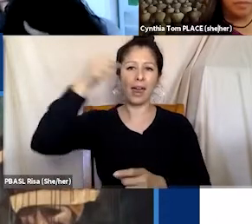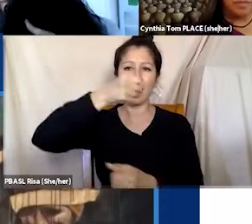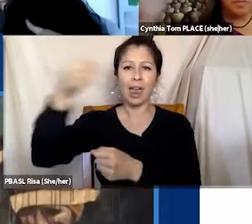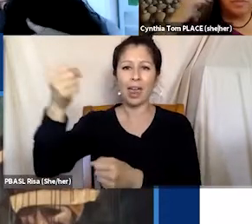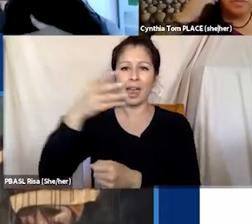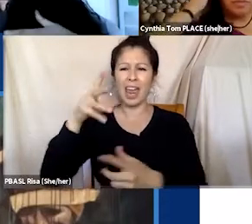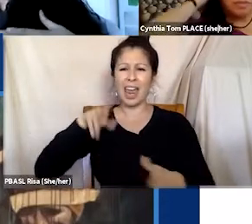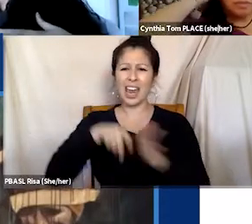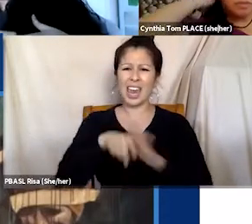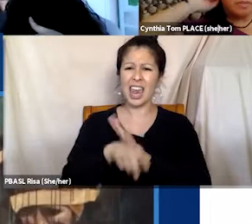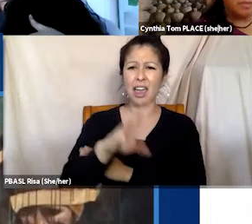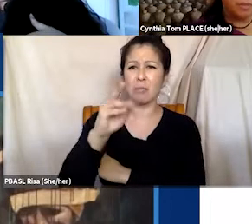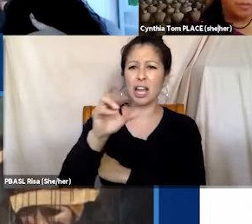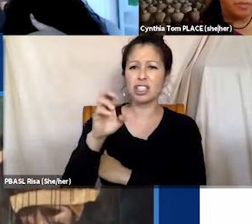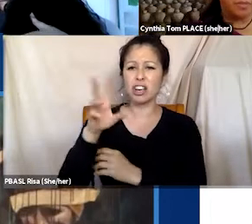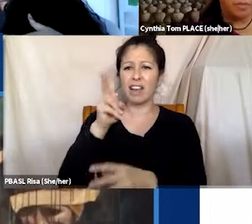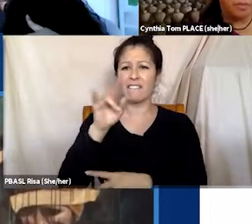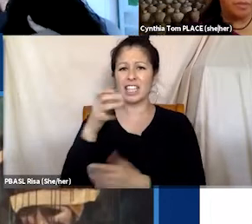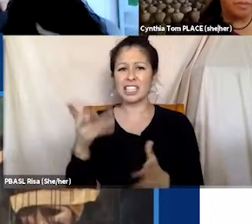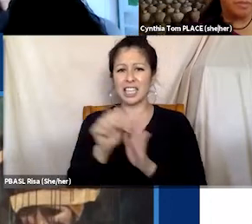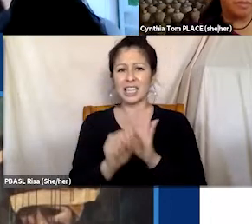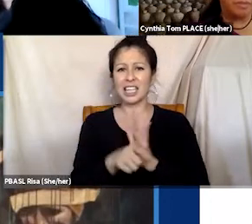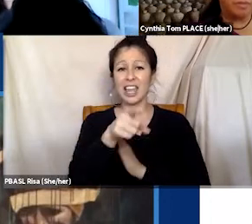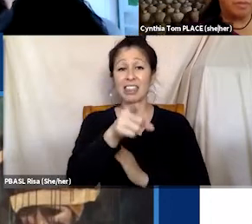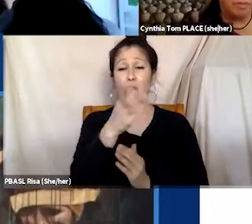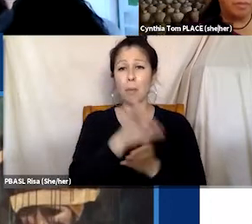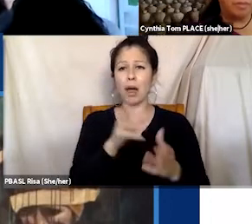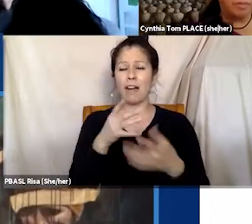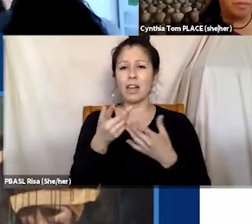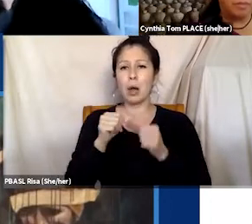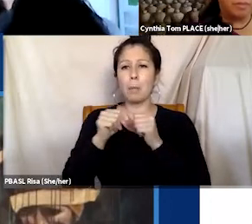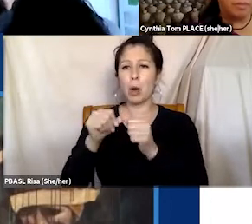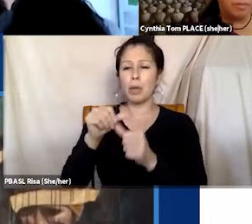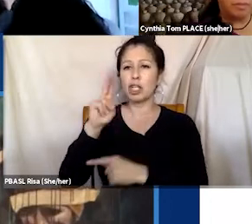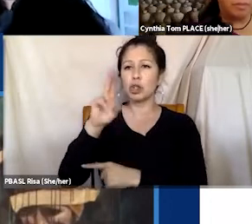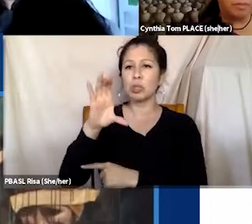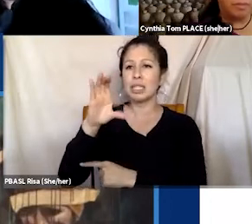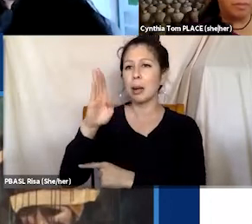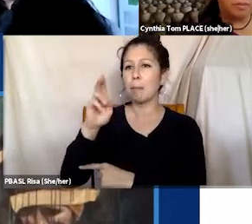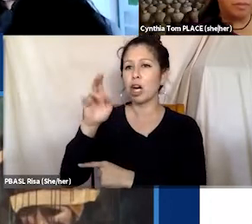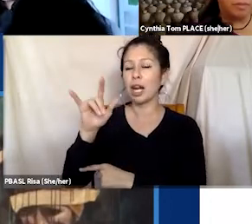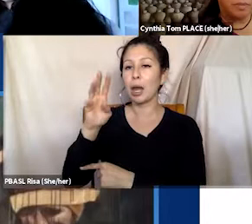state. And this piece is part of the permanent collection of UC Berkeley's Multicultural Center.